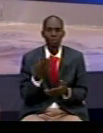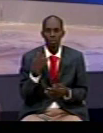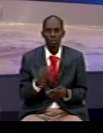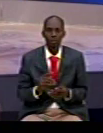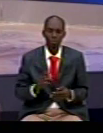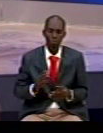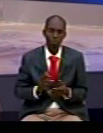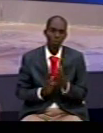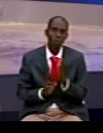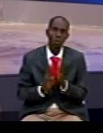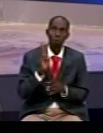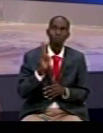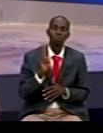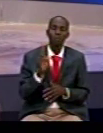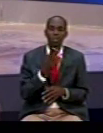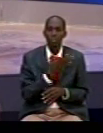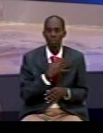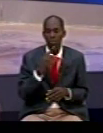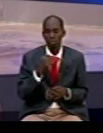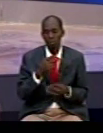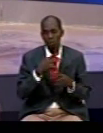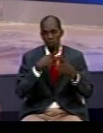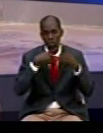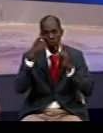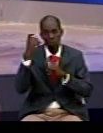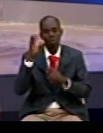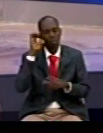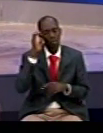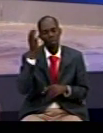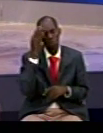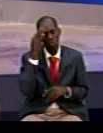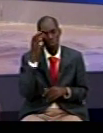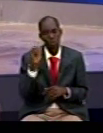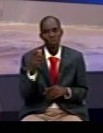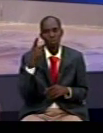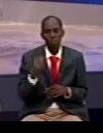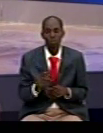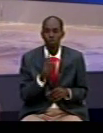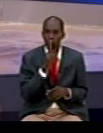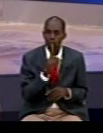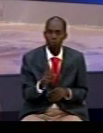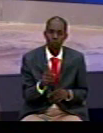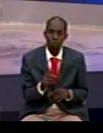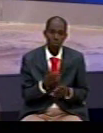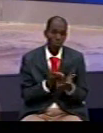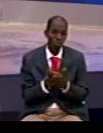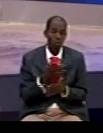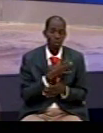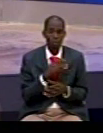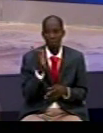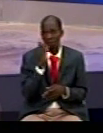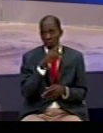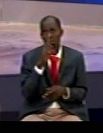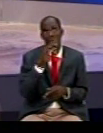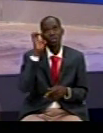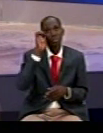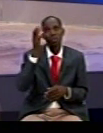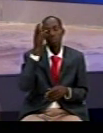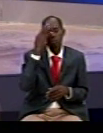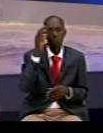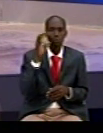upright and the ugly, he knows. The true and the false, he knows. He